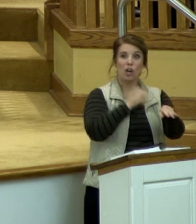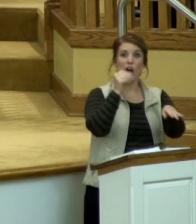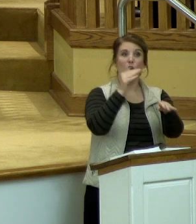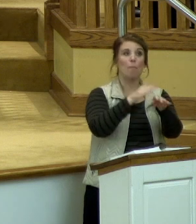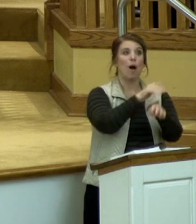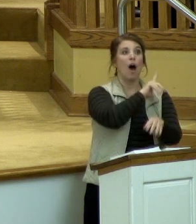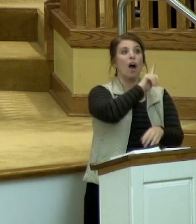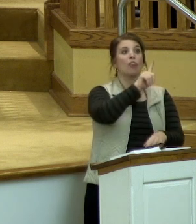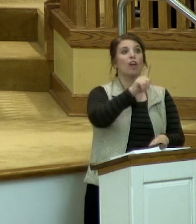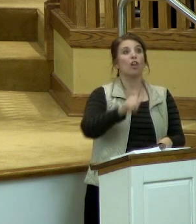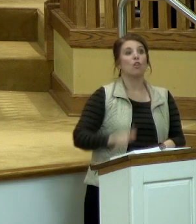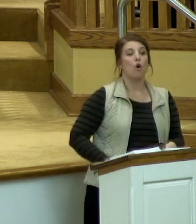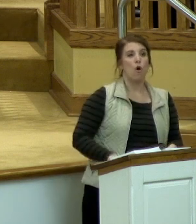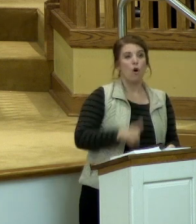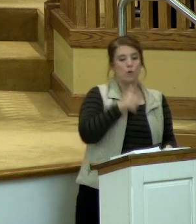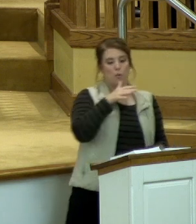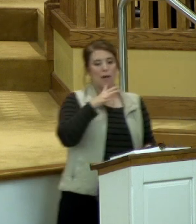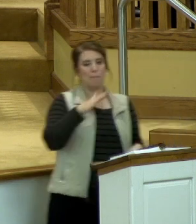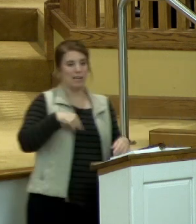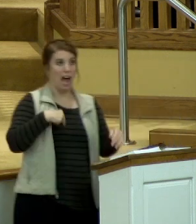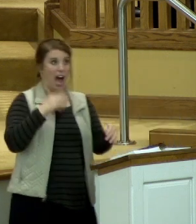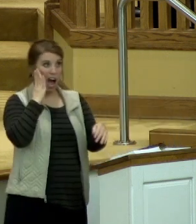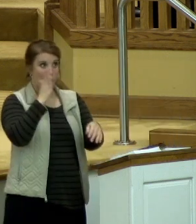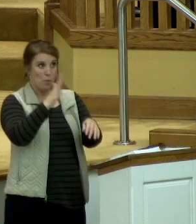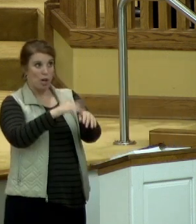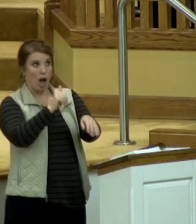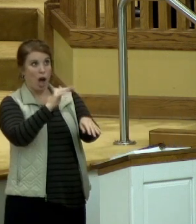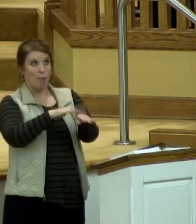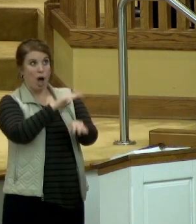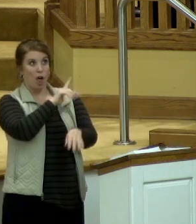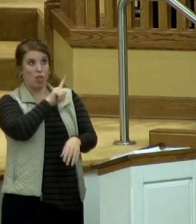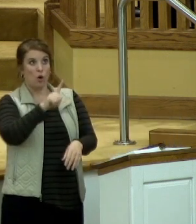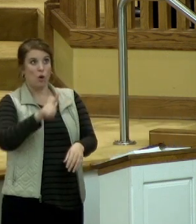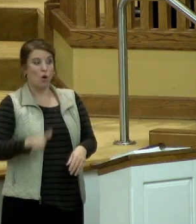will call upon the Lord,